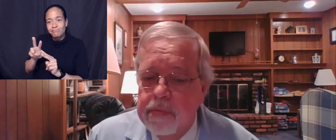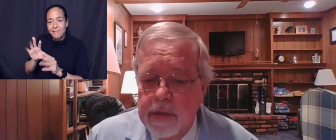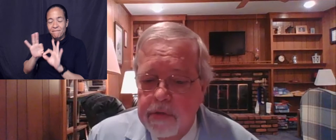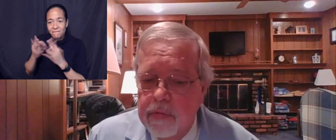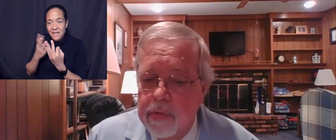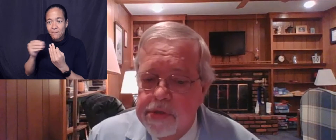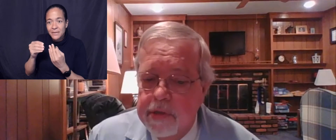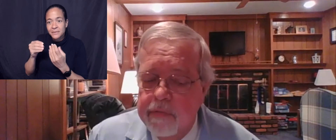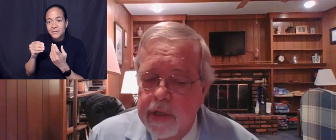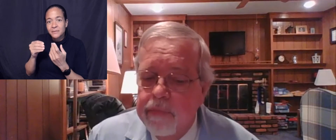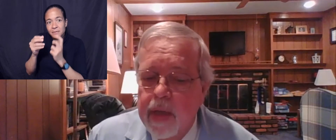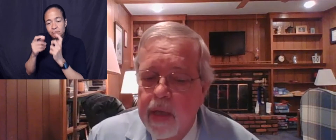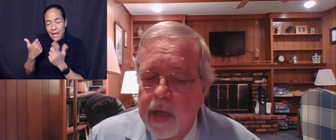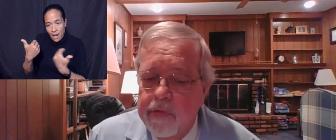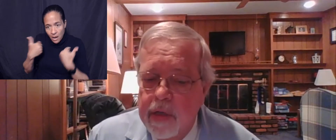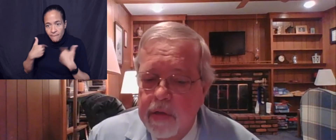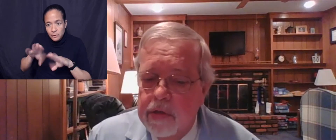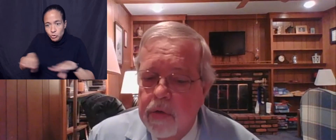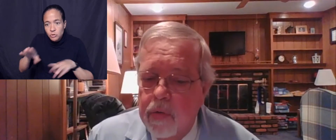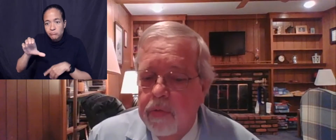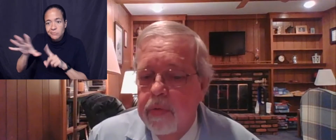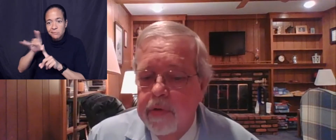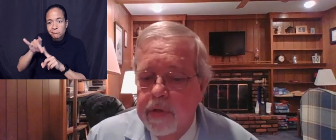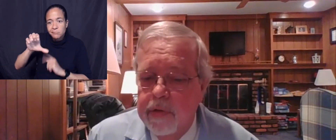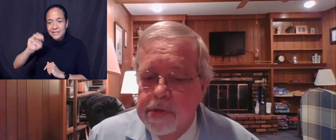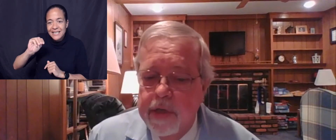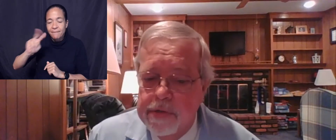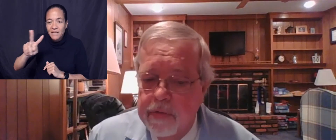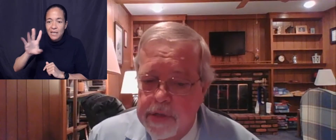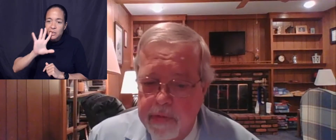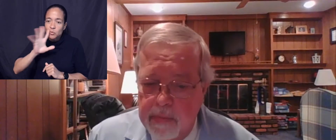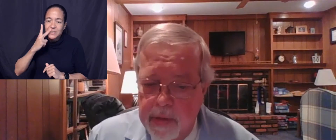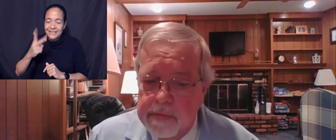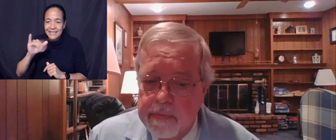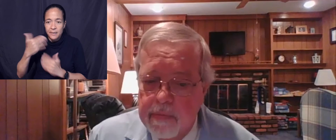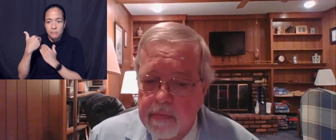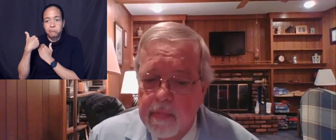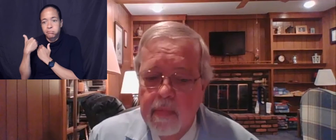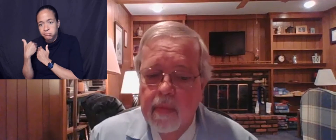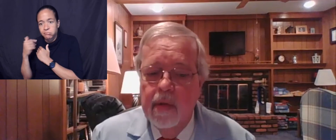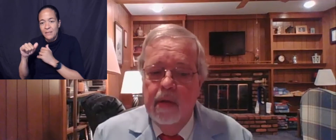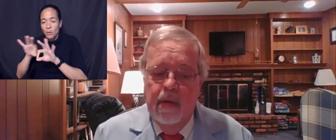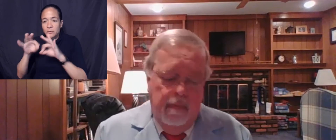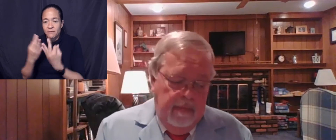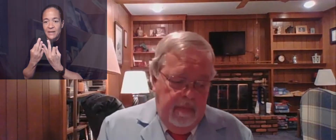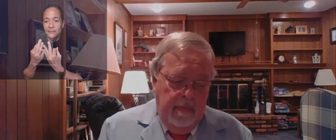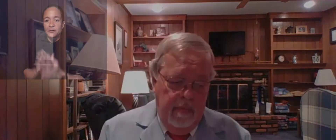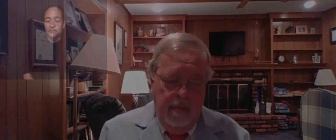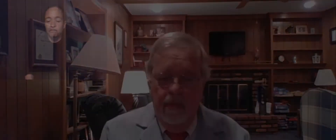families and children with CMV and see the toll this illness takes on these families.